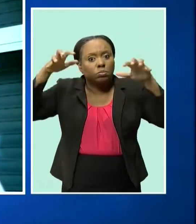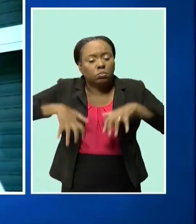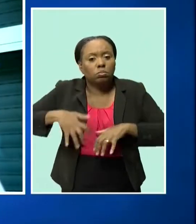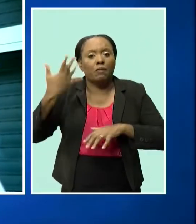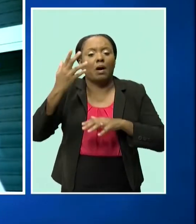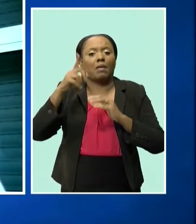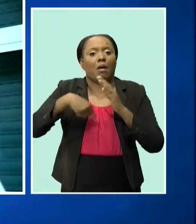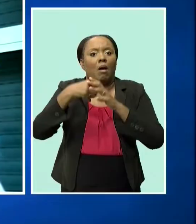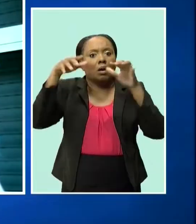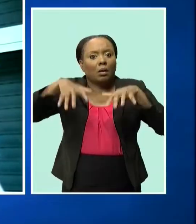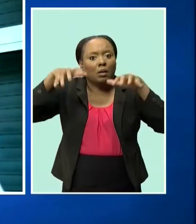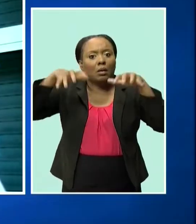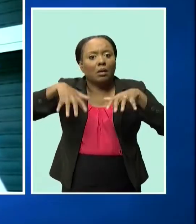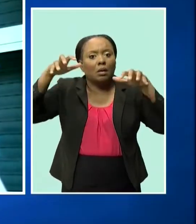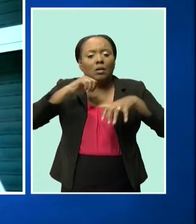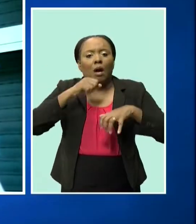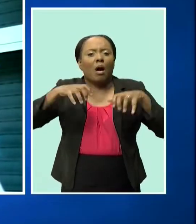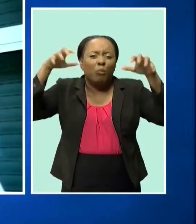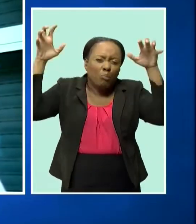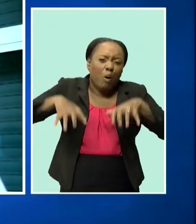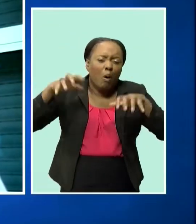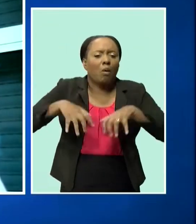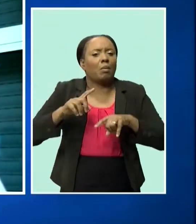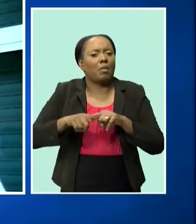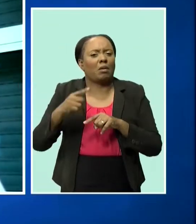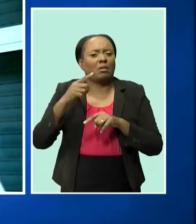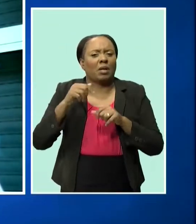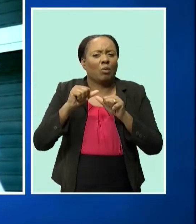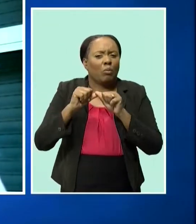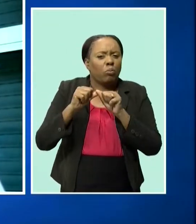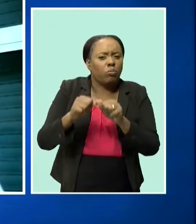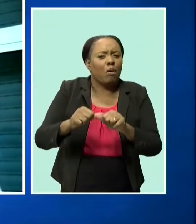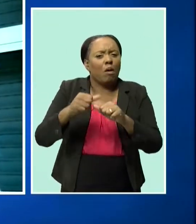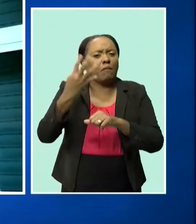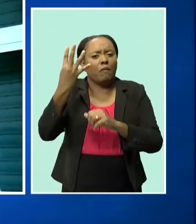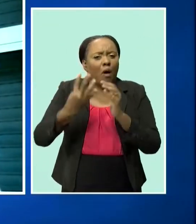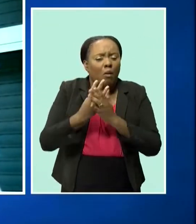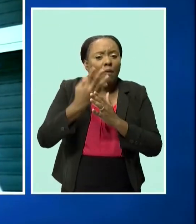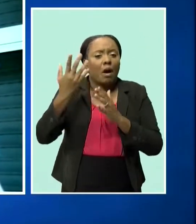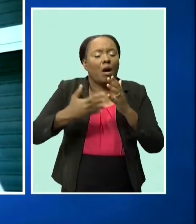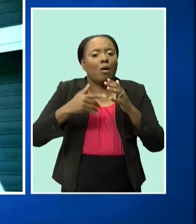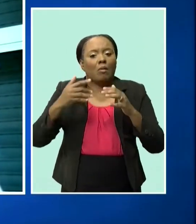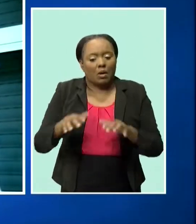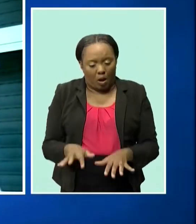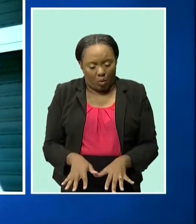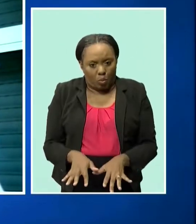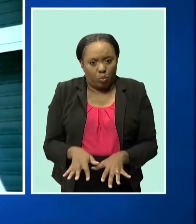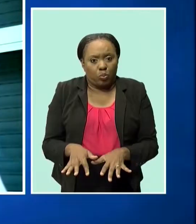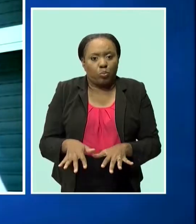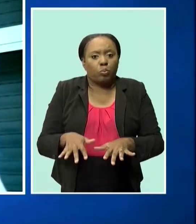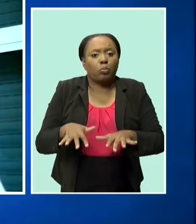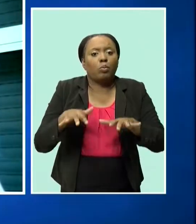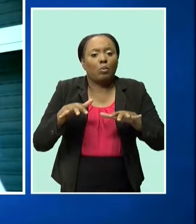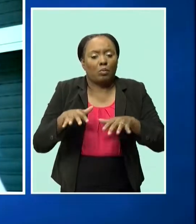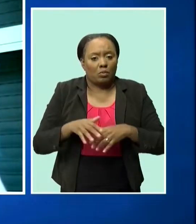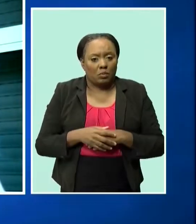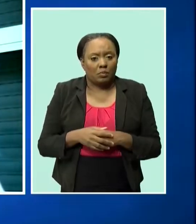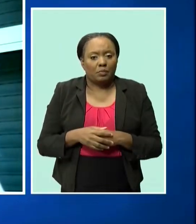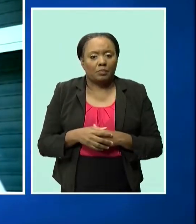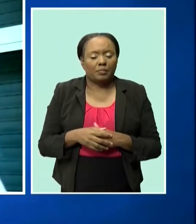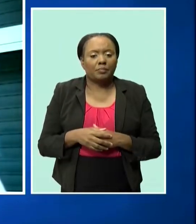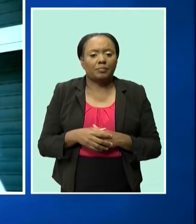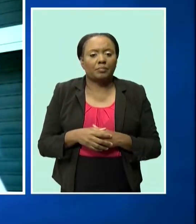cause flooding. Now, what we want is important listeners and viewers to